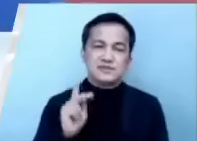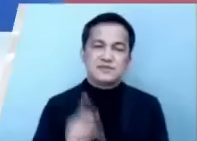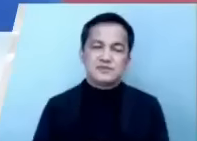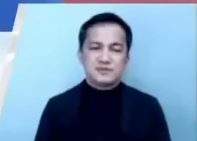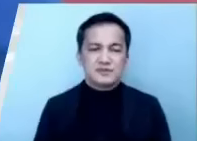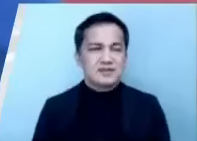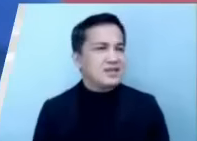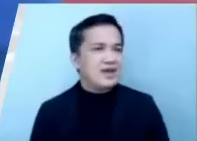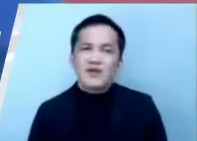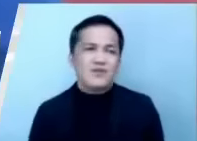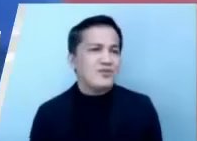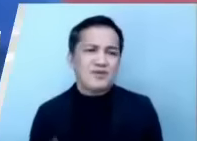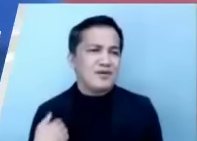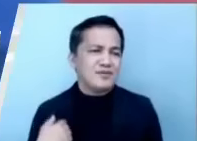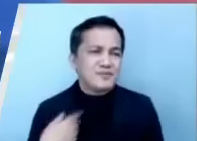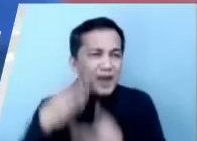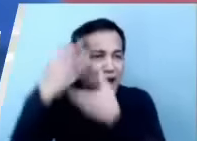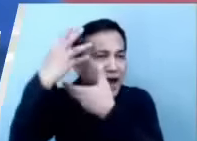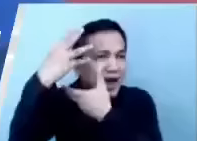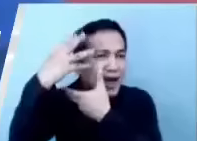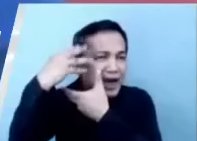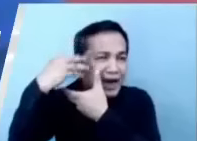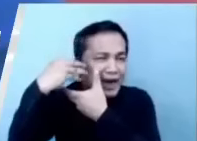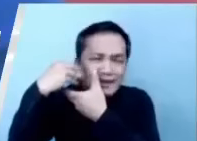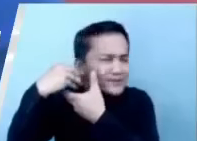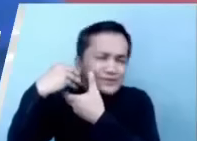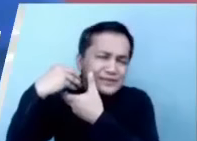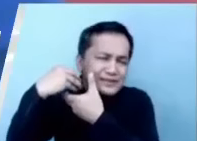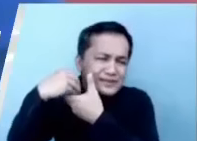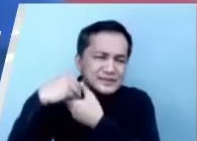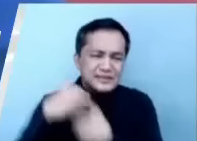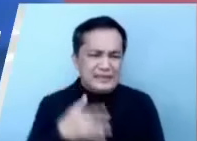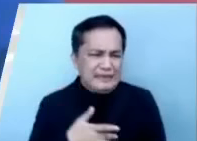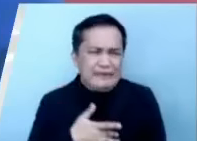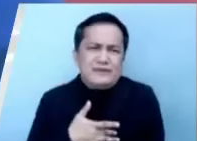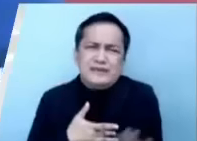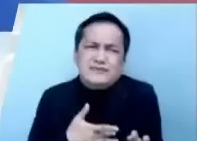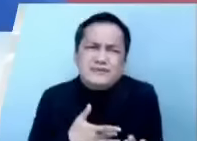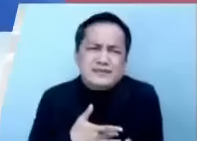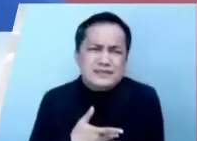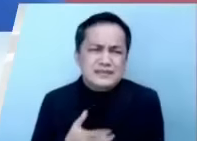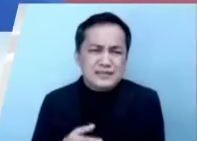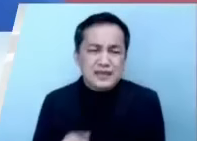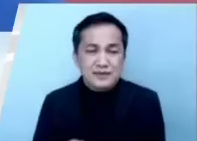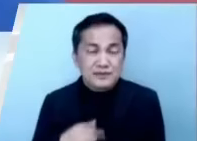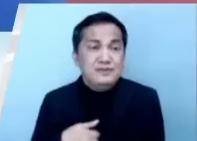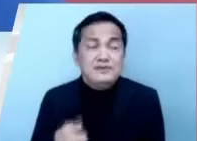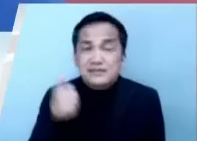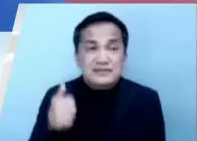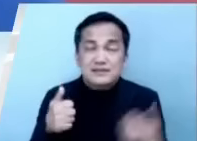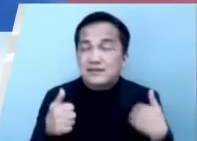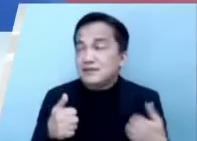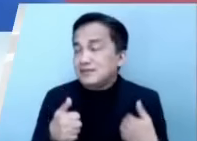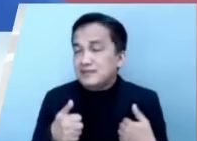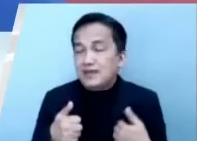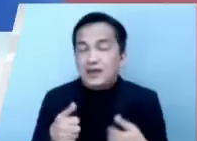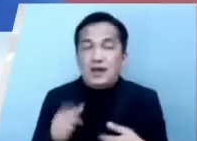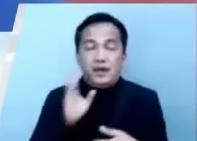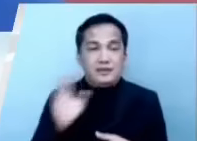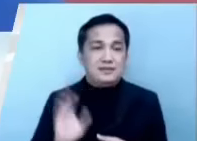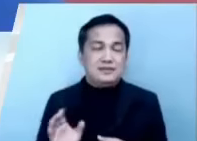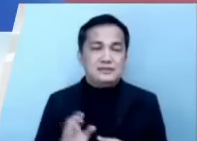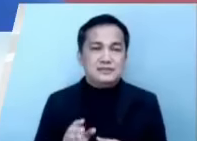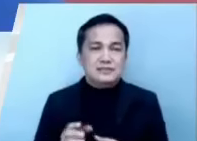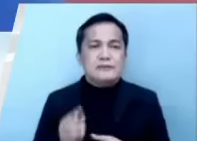yet to my head. You know, I still don't really feel that I am have actually won. It still feels surreal, but I'm taking it day by